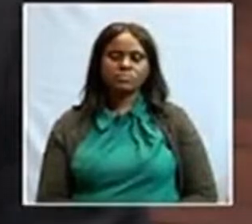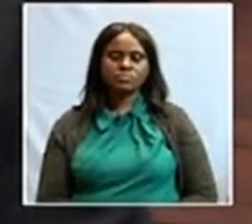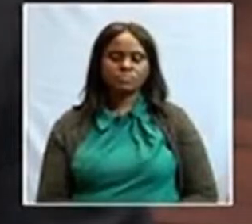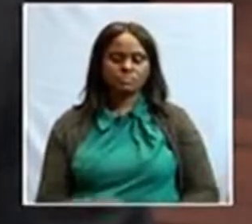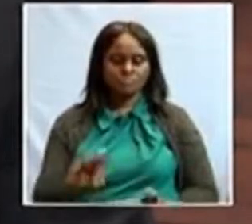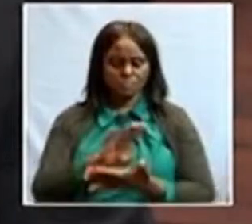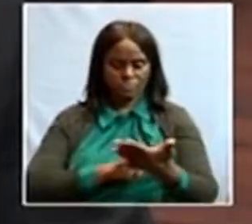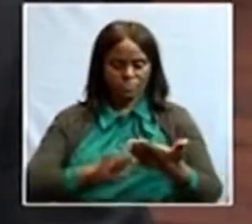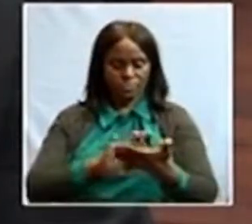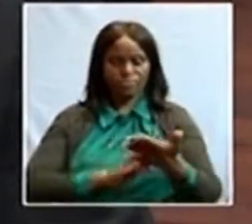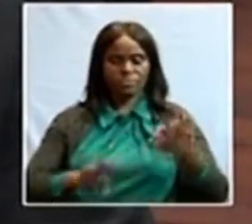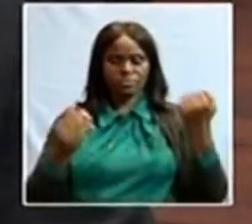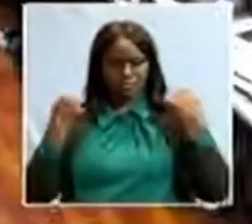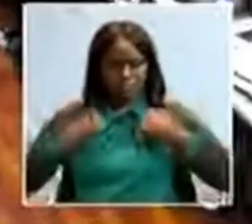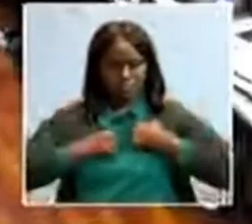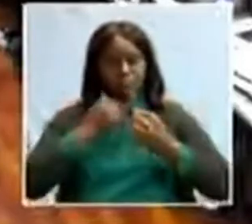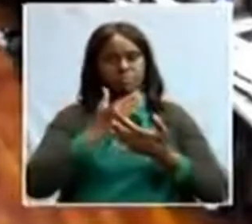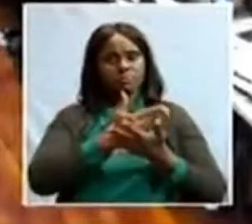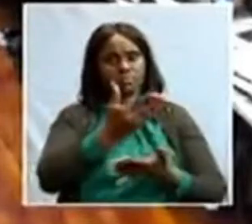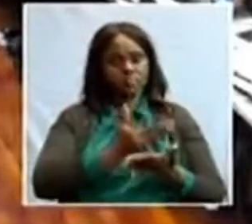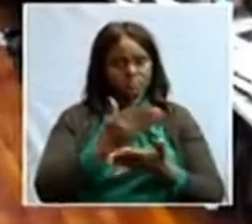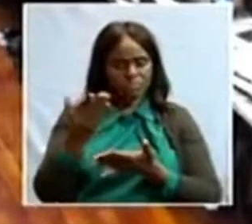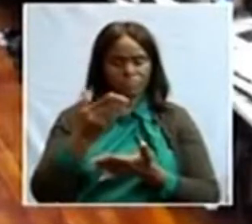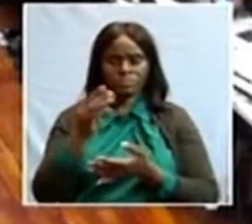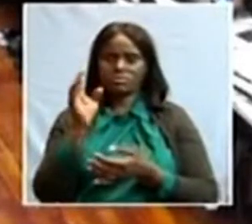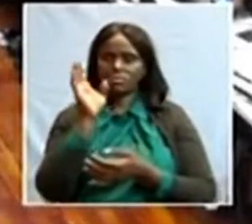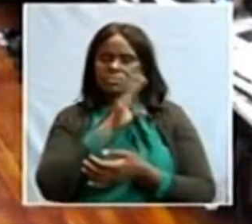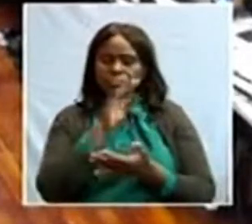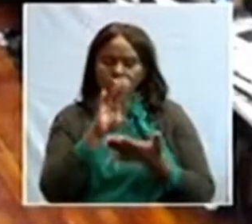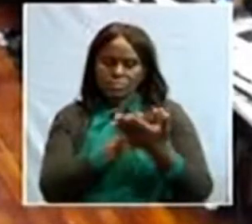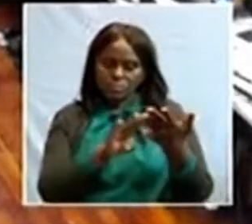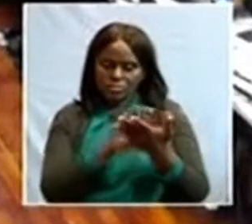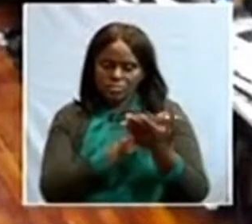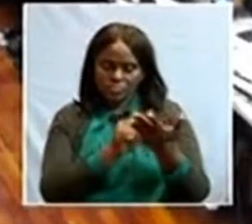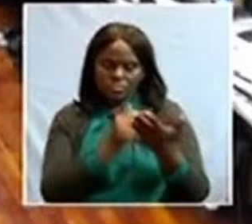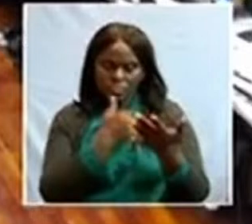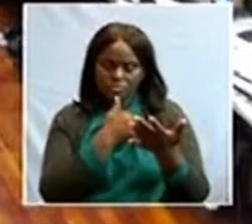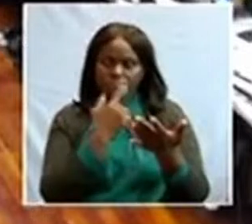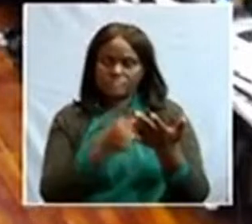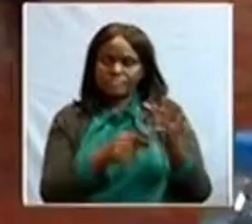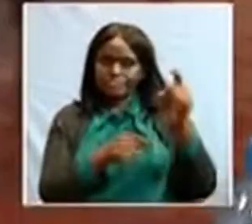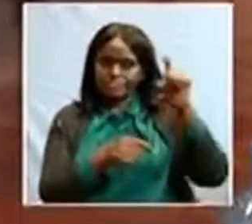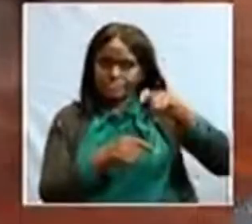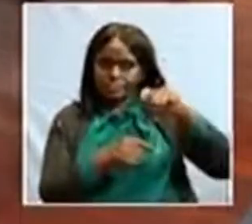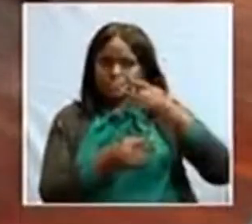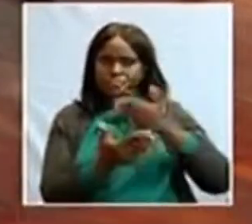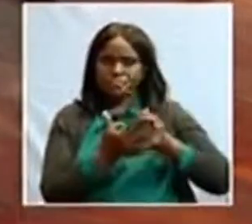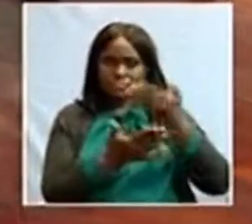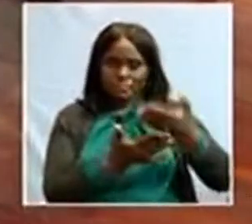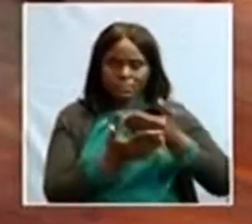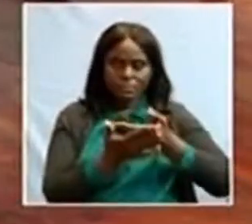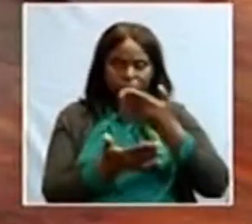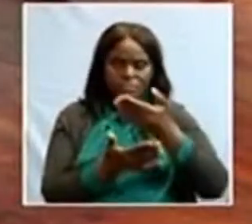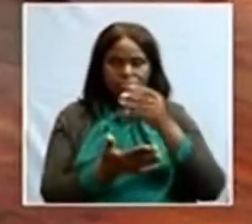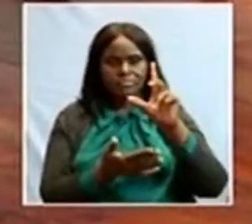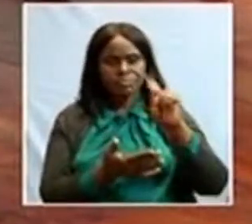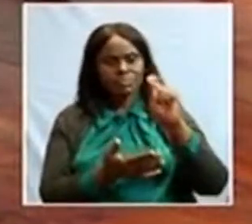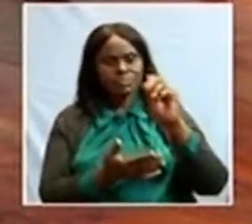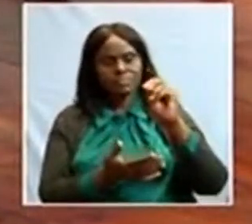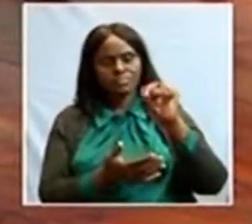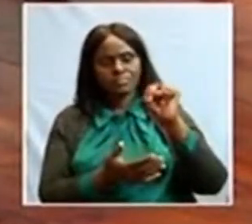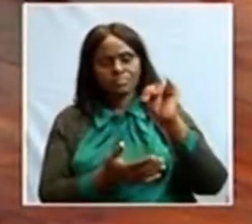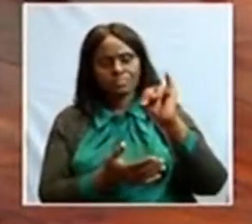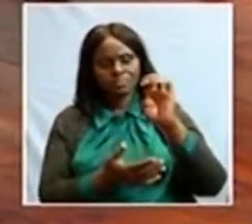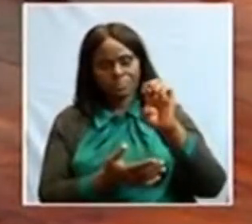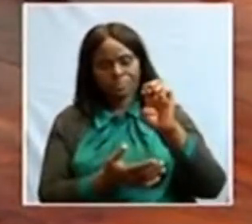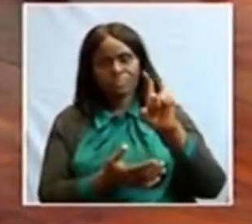basic clothing were procured. The basic. Now, there's this need of procuring tonic because